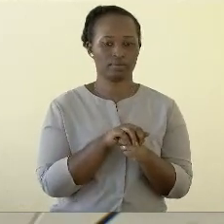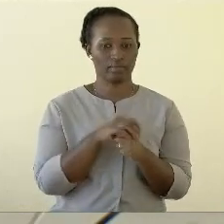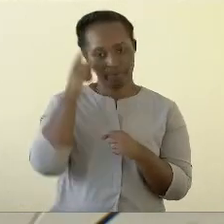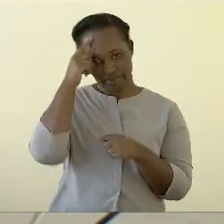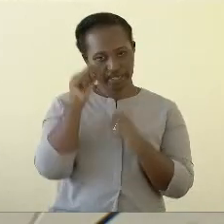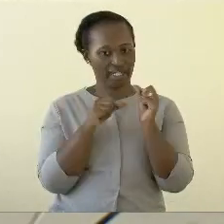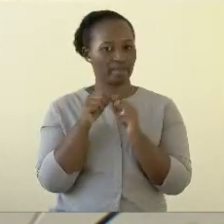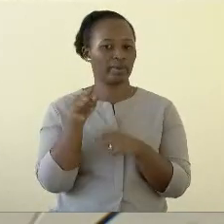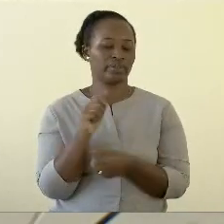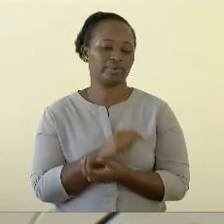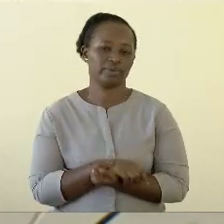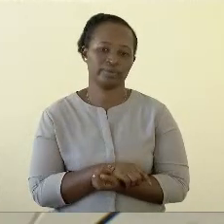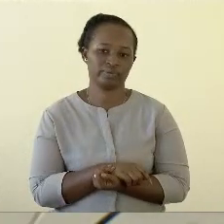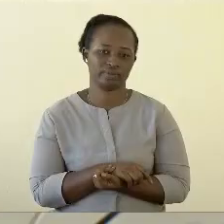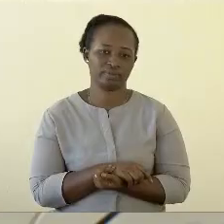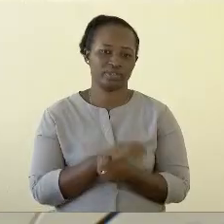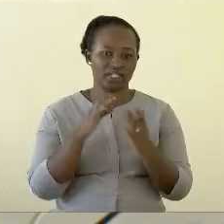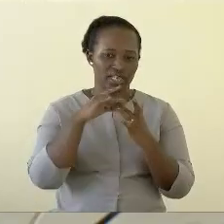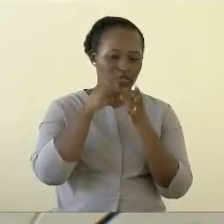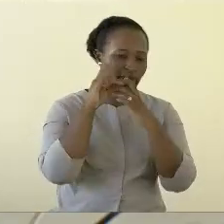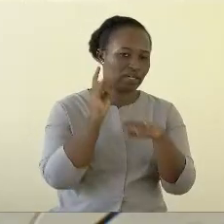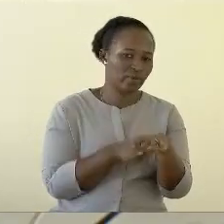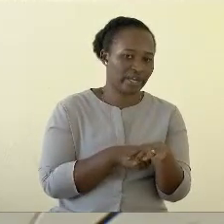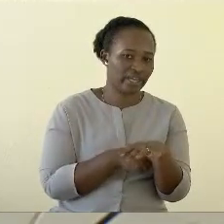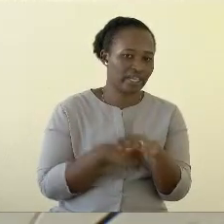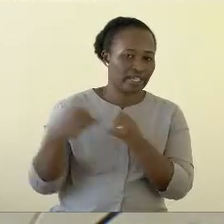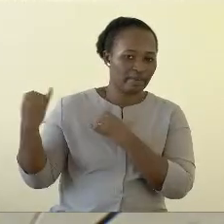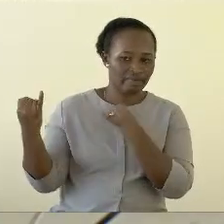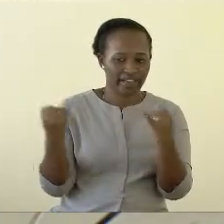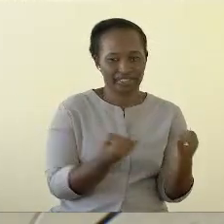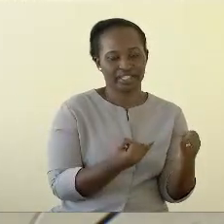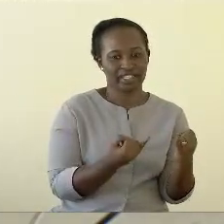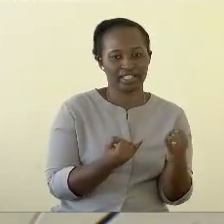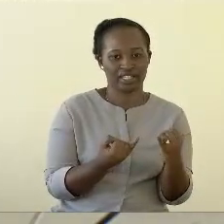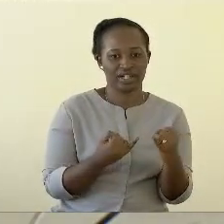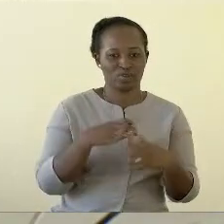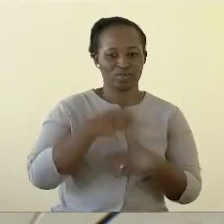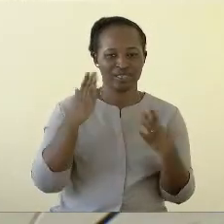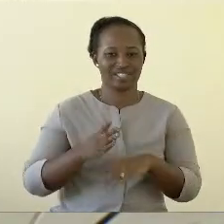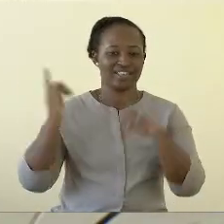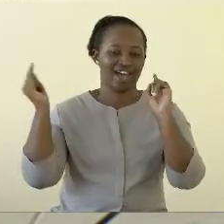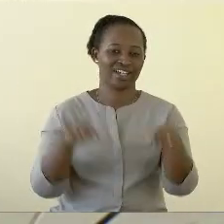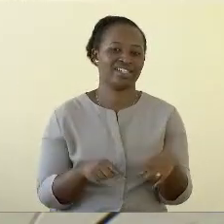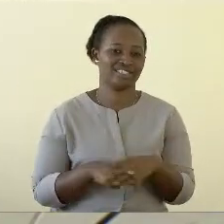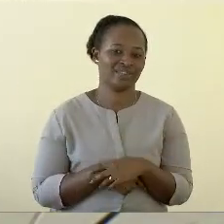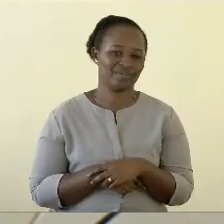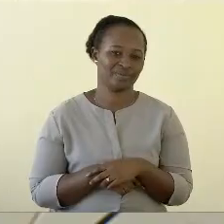Think about it, especially when uninvited guests come home. What do? I